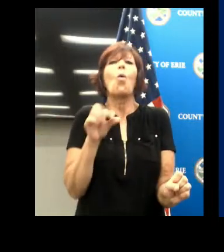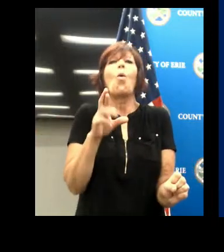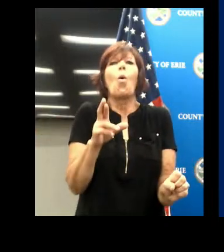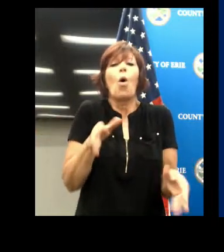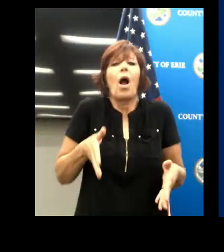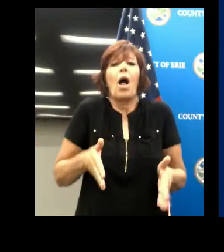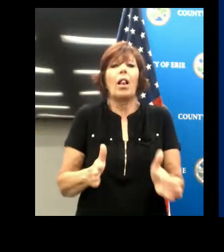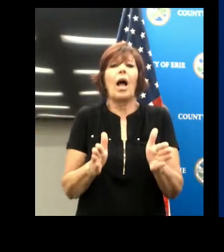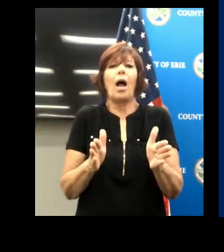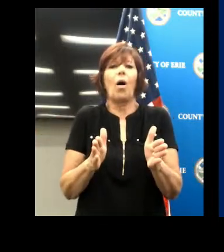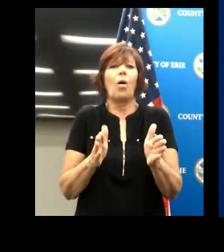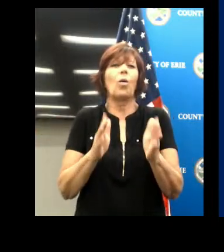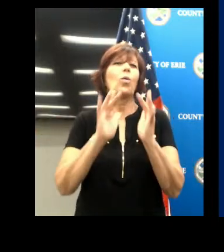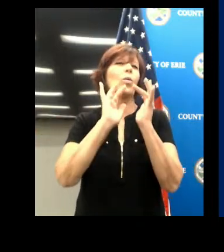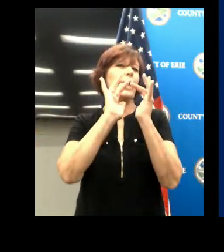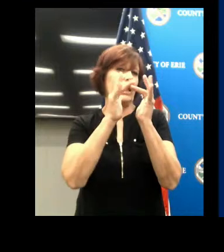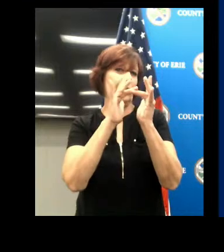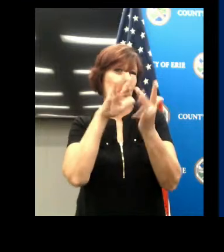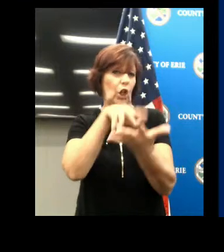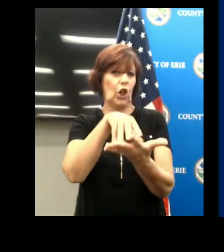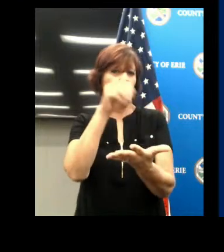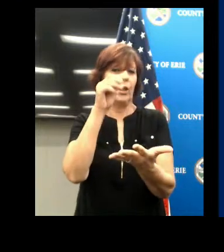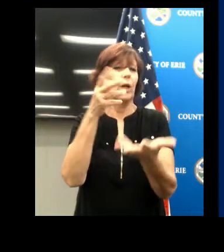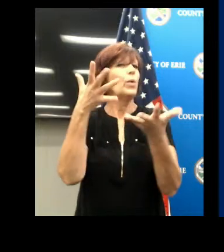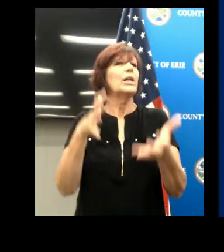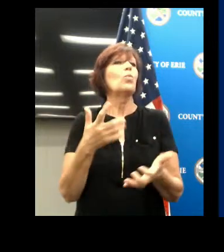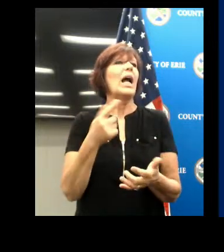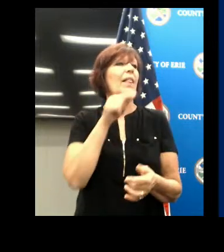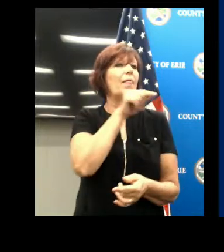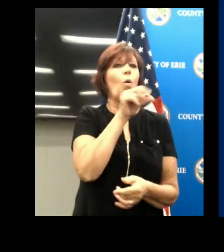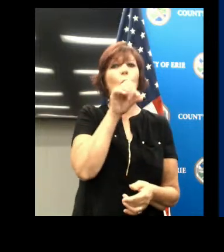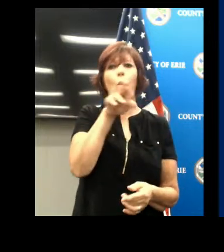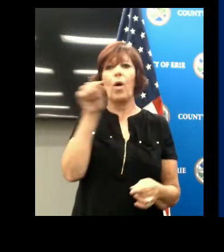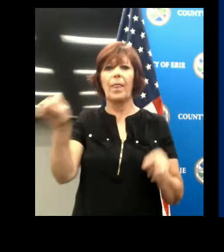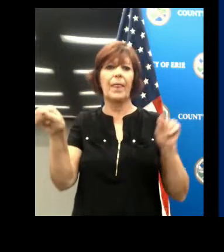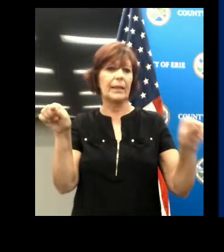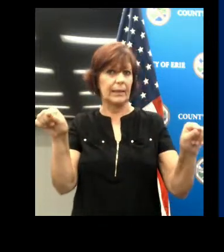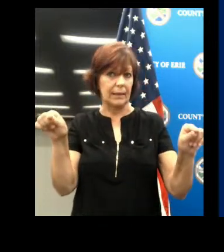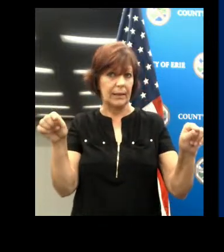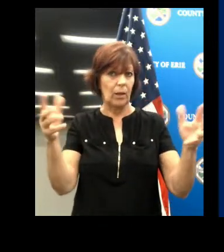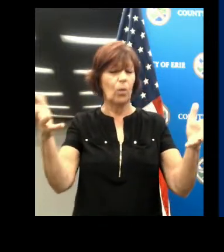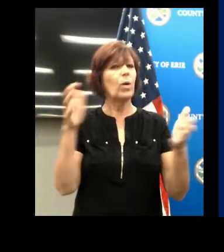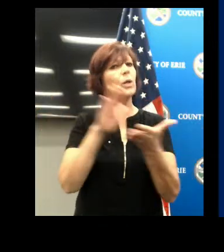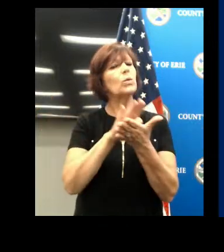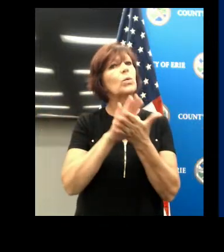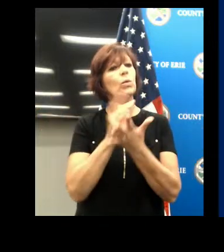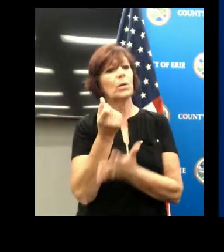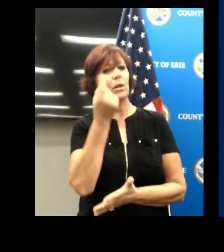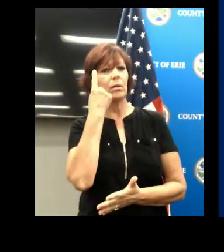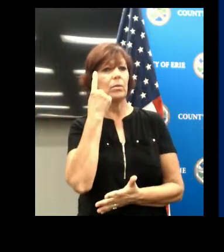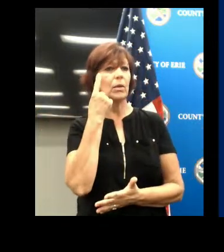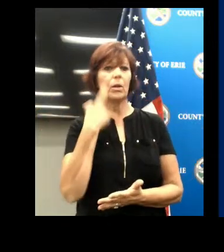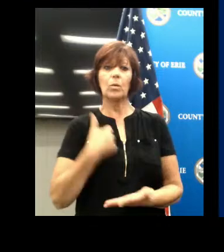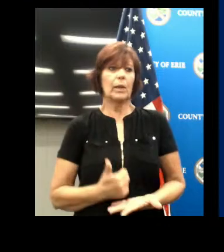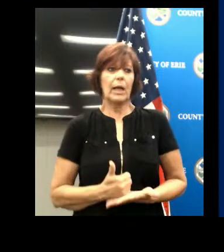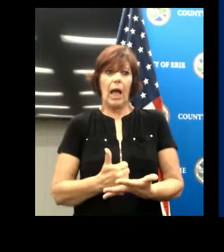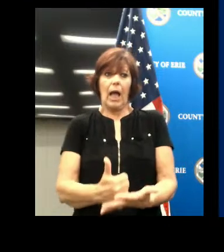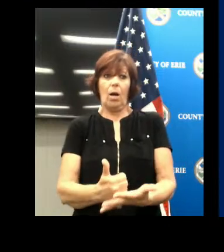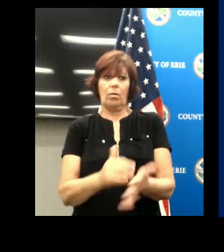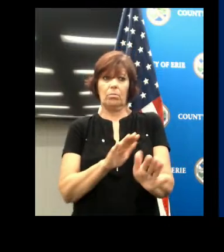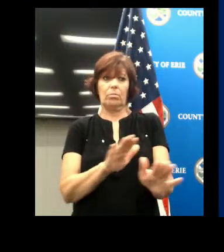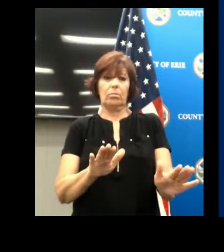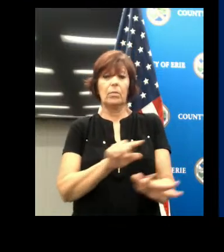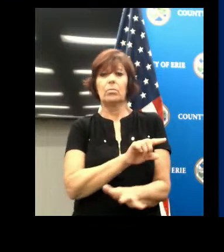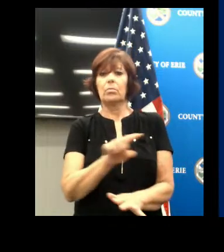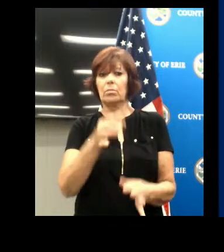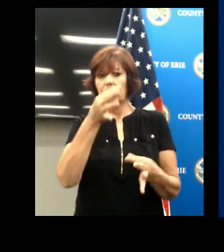distance learning. We did not want to make it a one or the other. We wanted school districts to understand that we're there to assist them and is